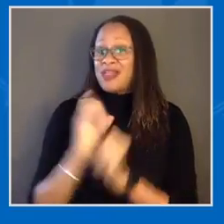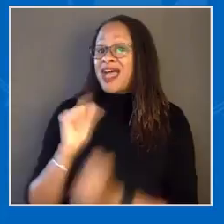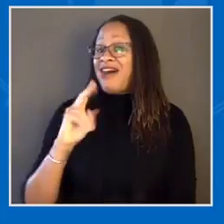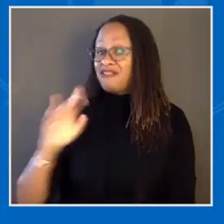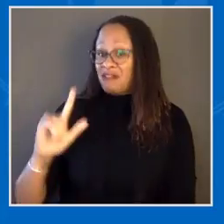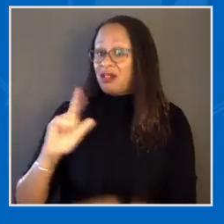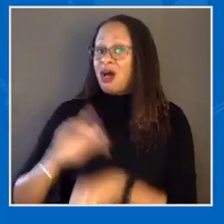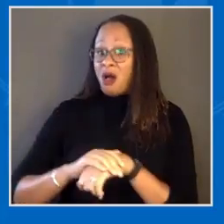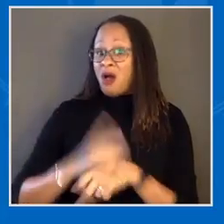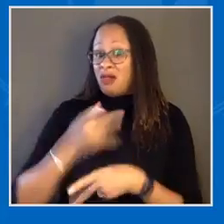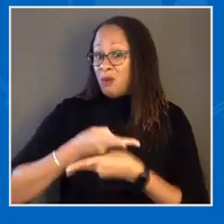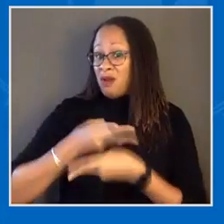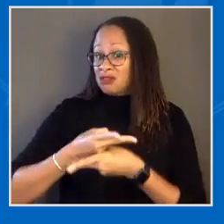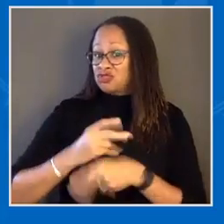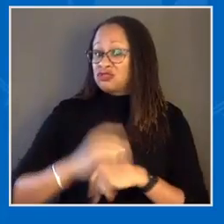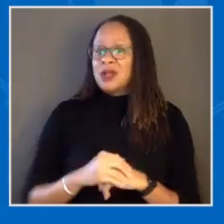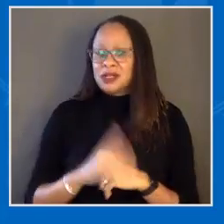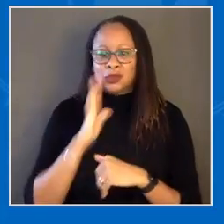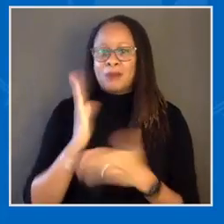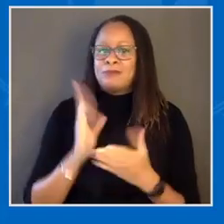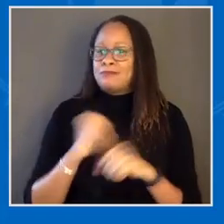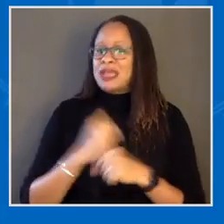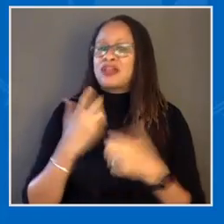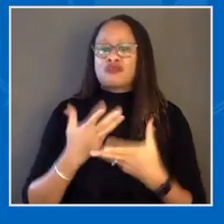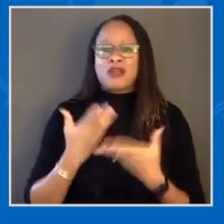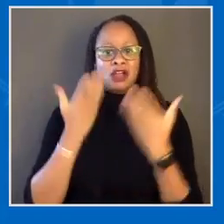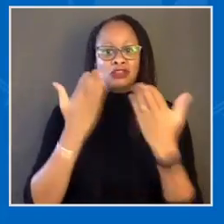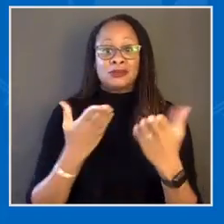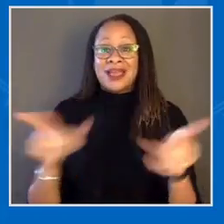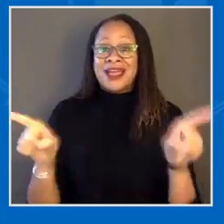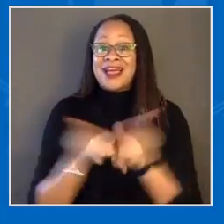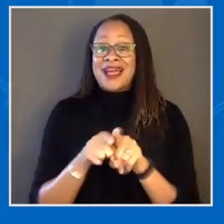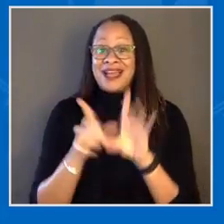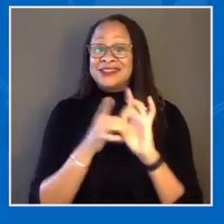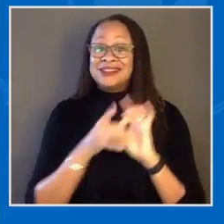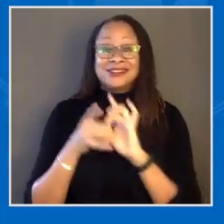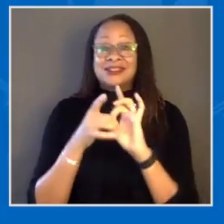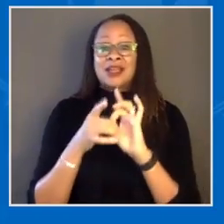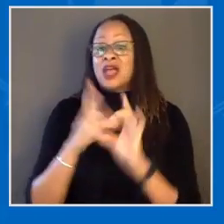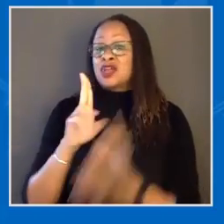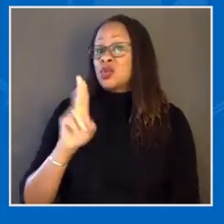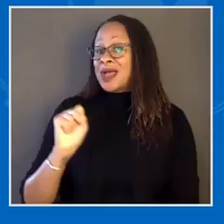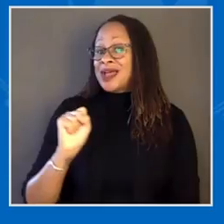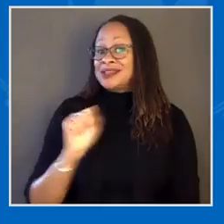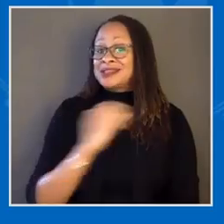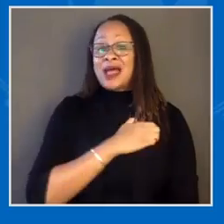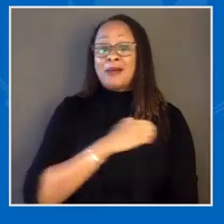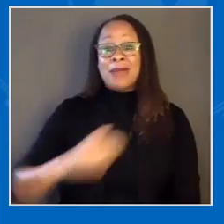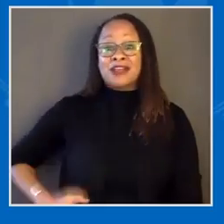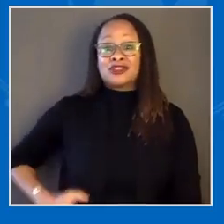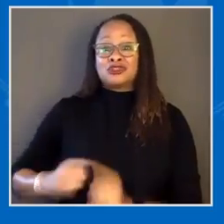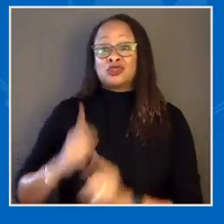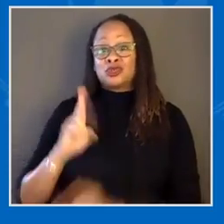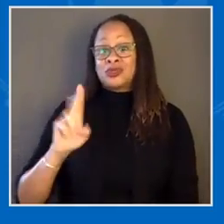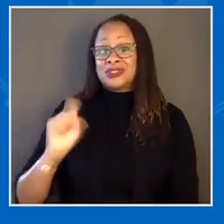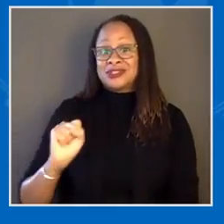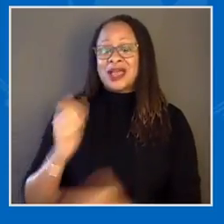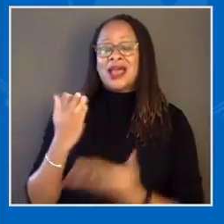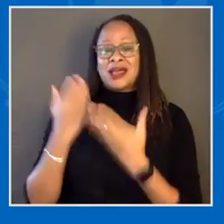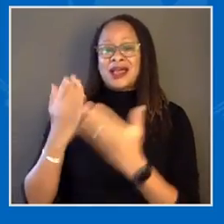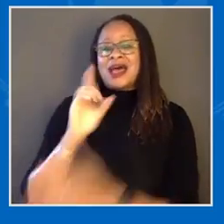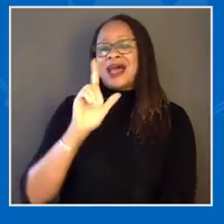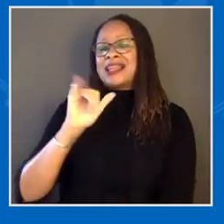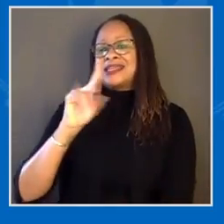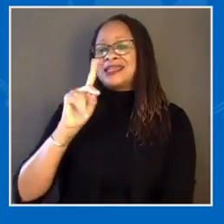I think she can make a great contribution. And as United States Ambassador to the United Nations, I nominate Linda Thomas